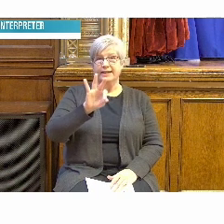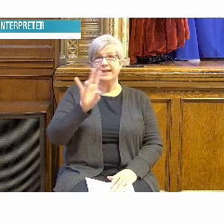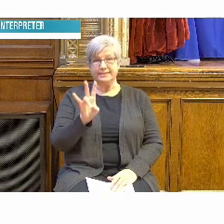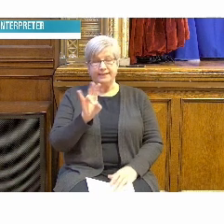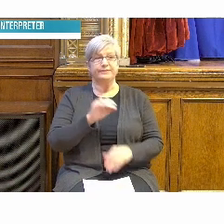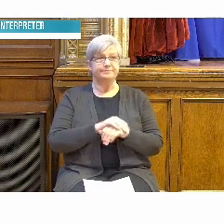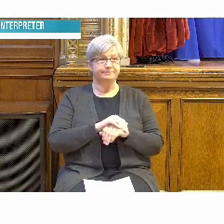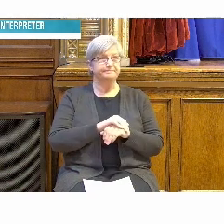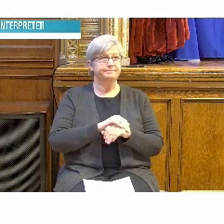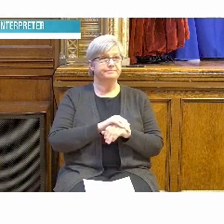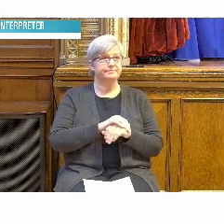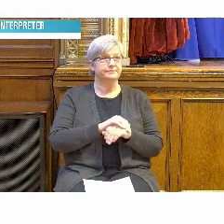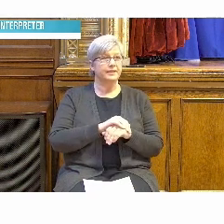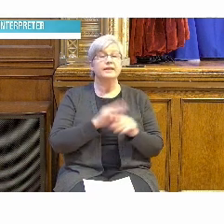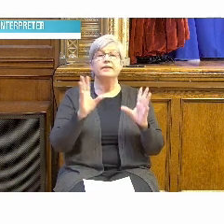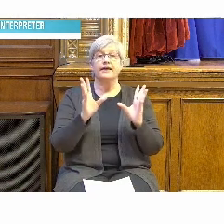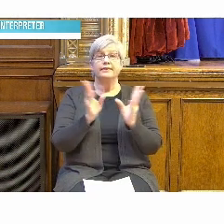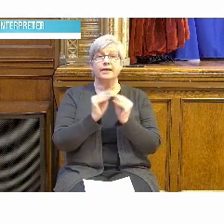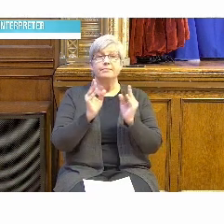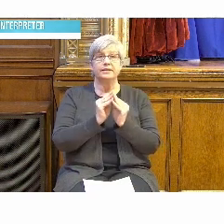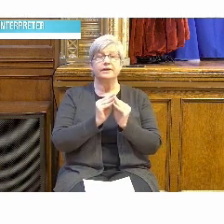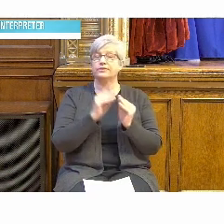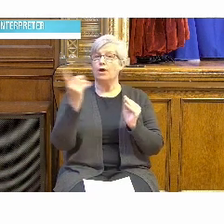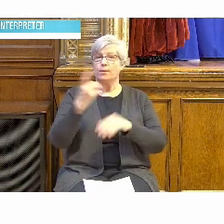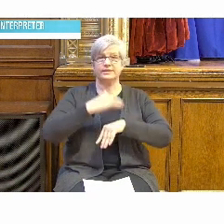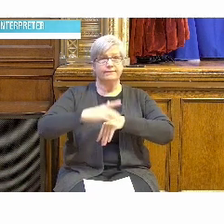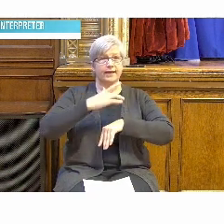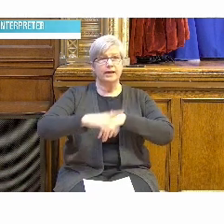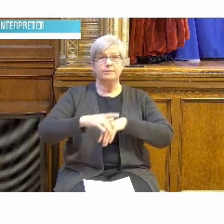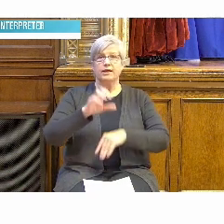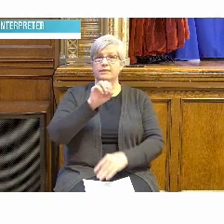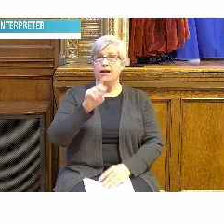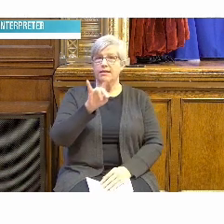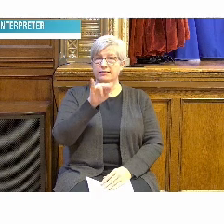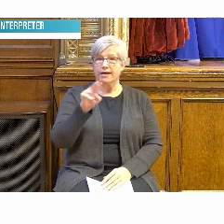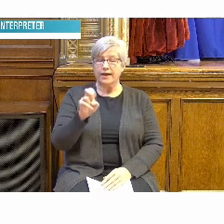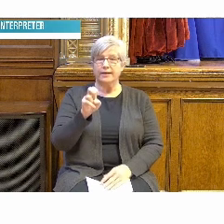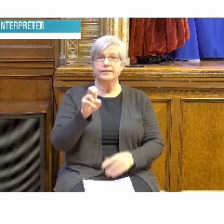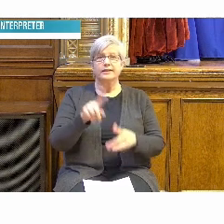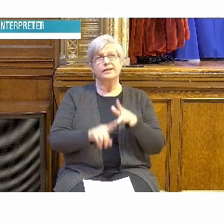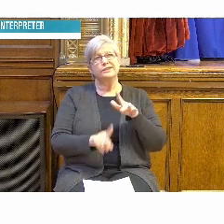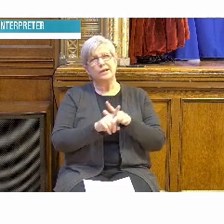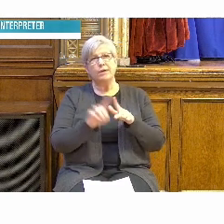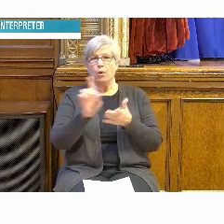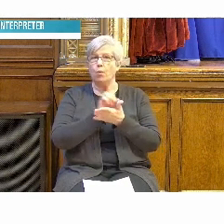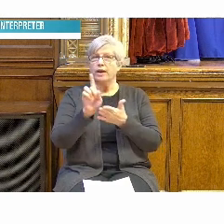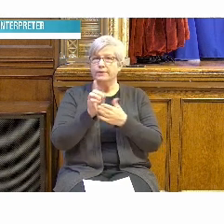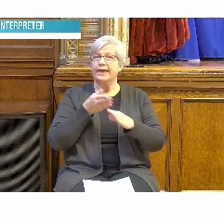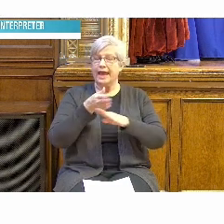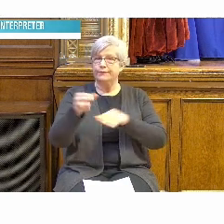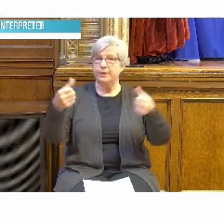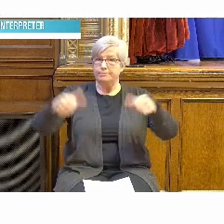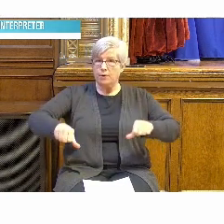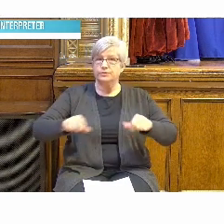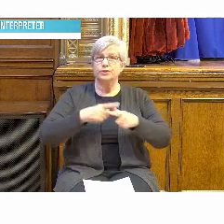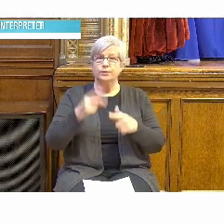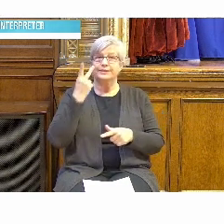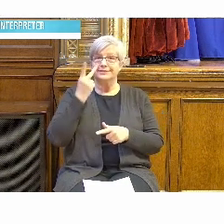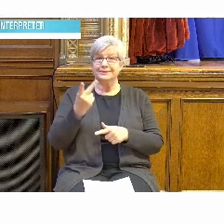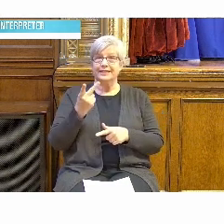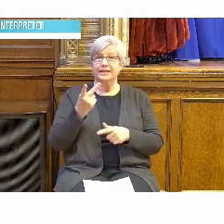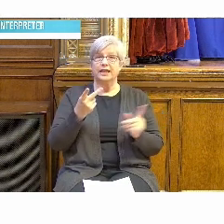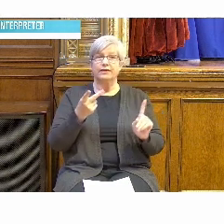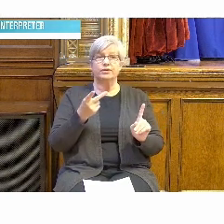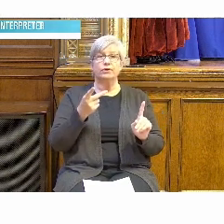518-473-3997. These meetings are always available online. It typically shows up about a week after the meeting, so you can view the meeting. If you